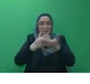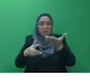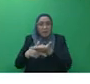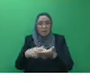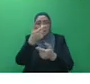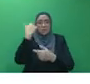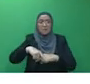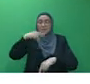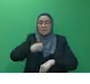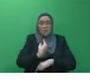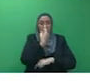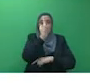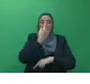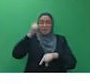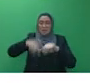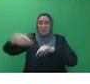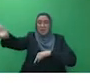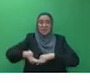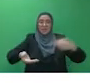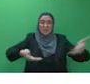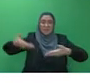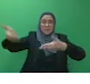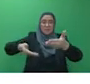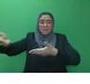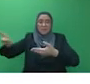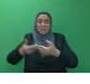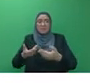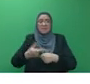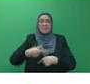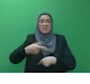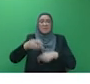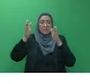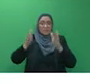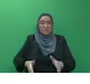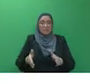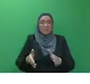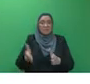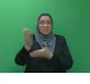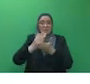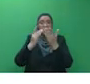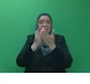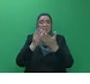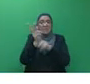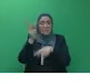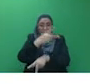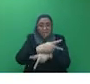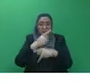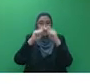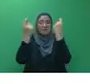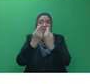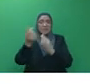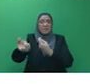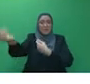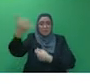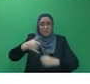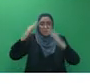own now you can't invite a group a team of uh equipment a team of what they call that production crew to your house so you know